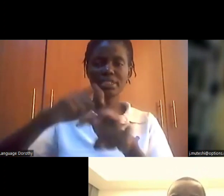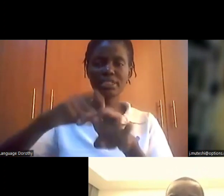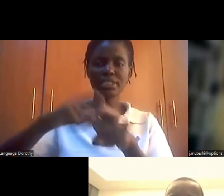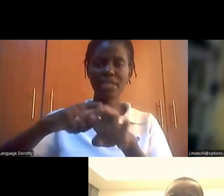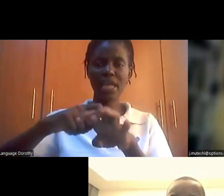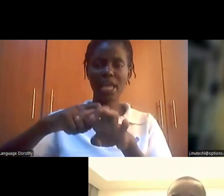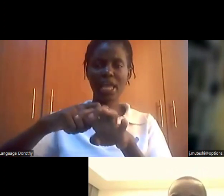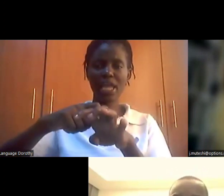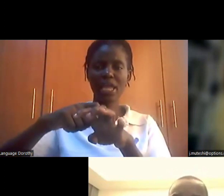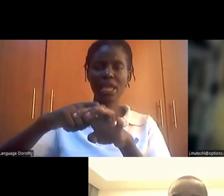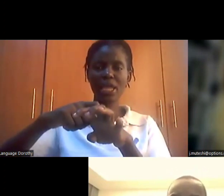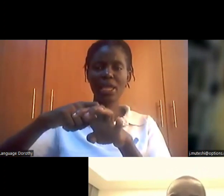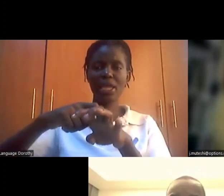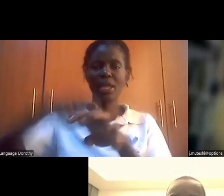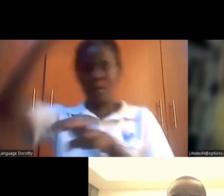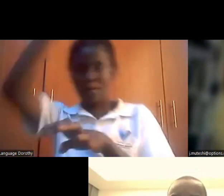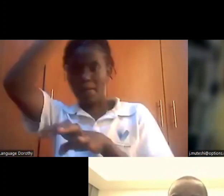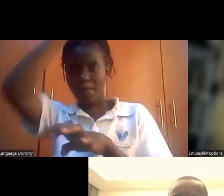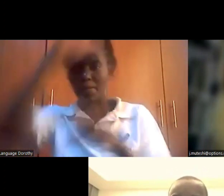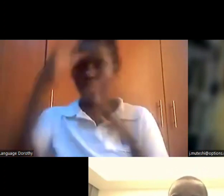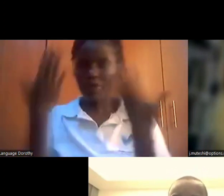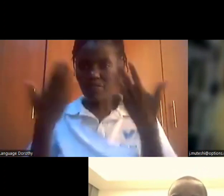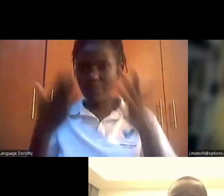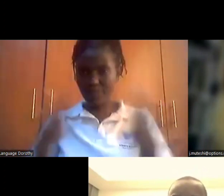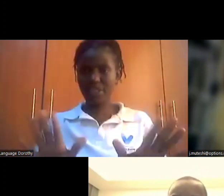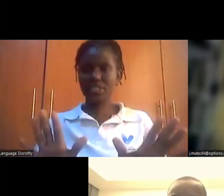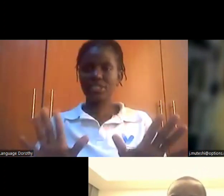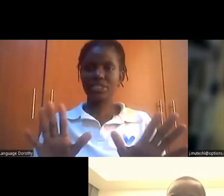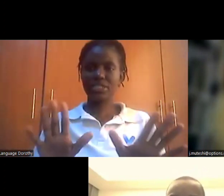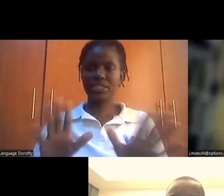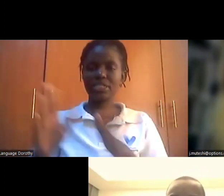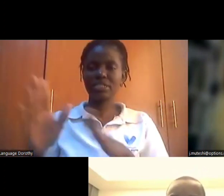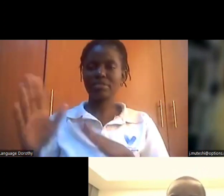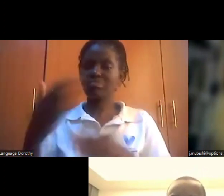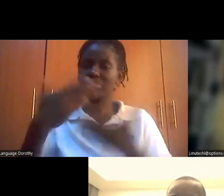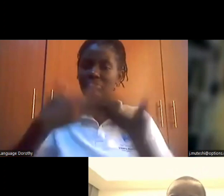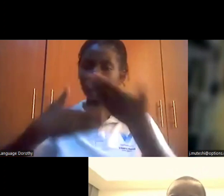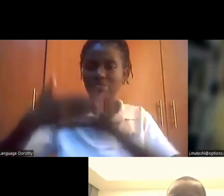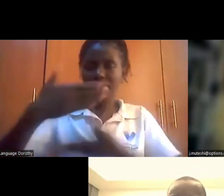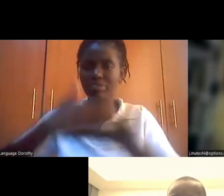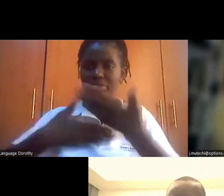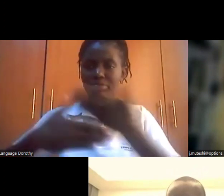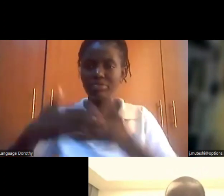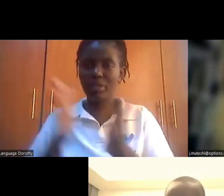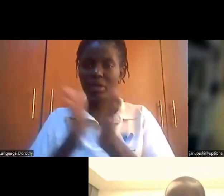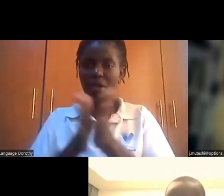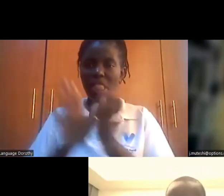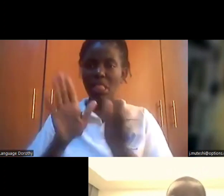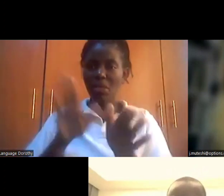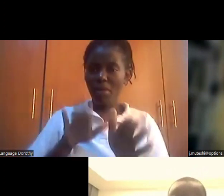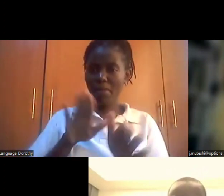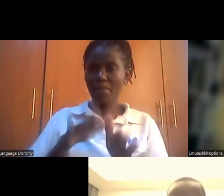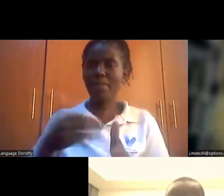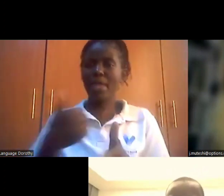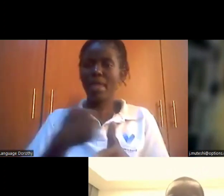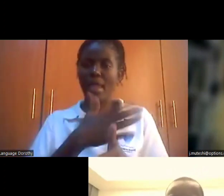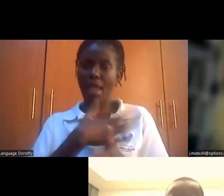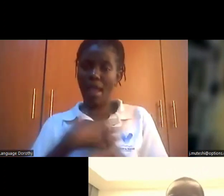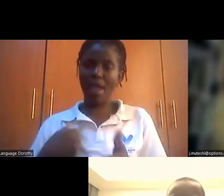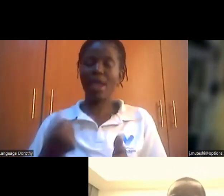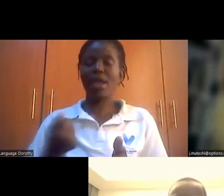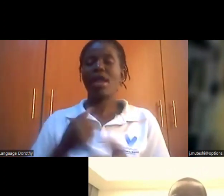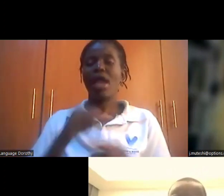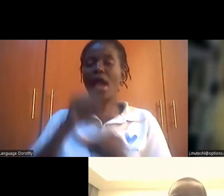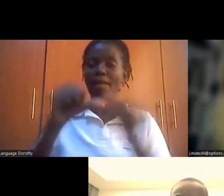be interacting with women and girls, especially when they are seeking reproductive health services. And the most